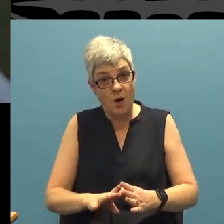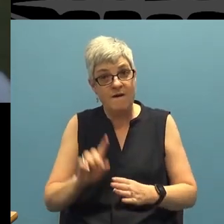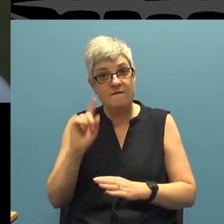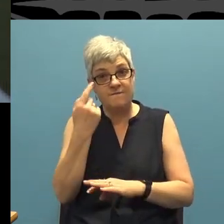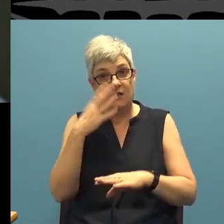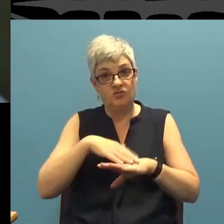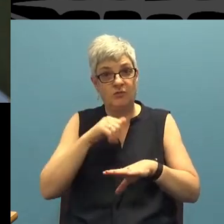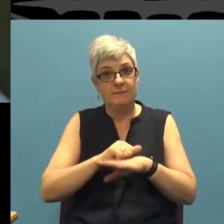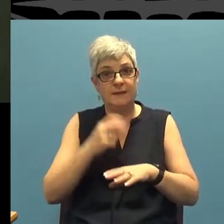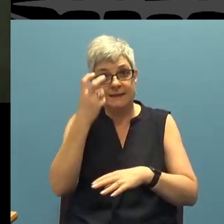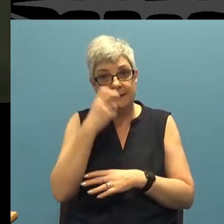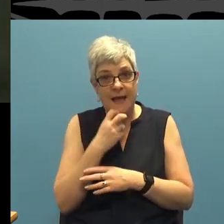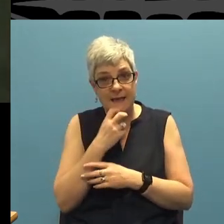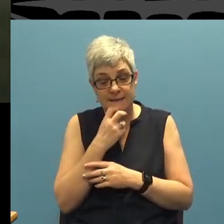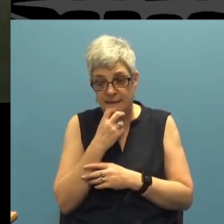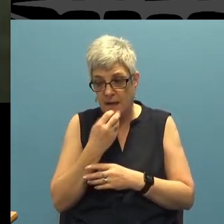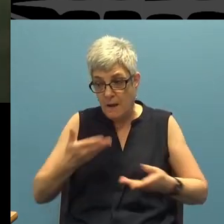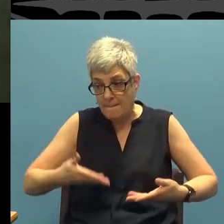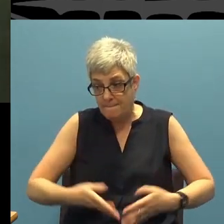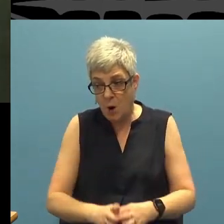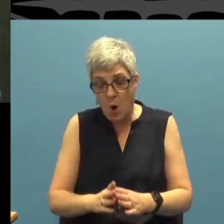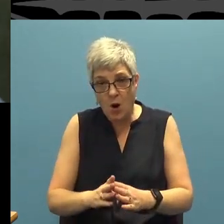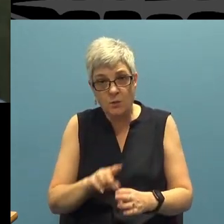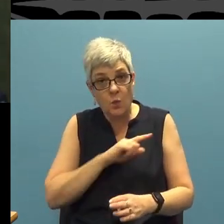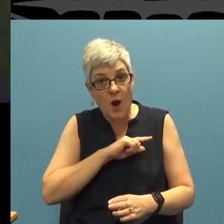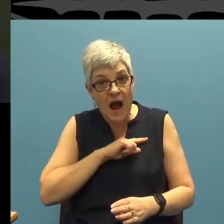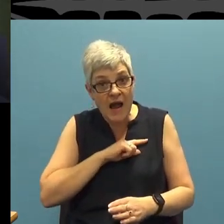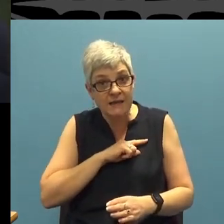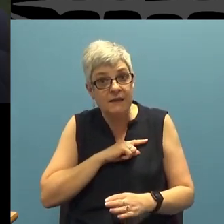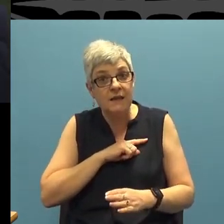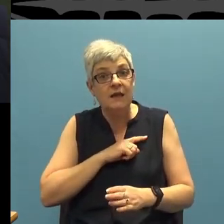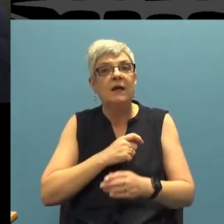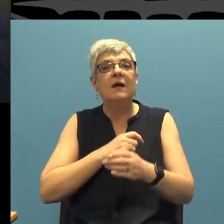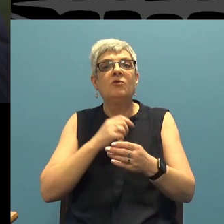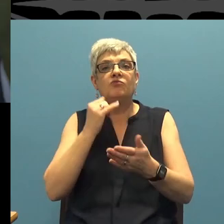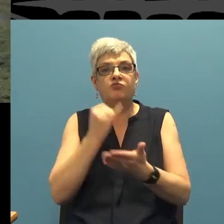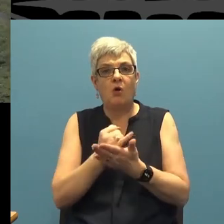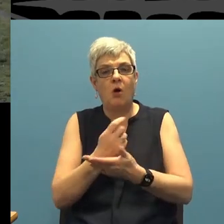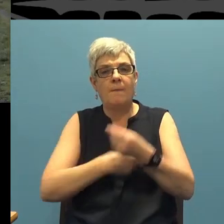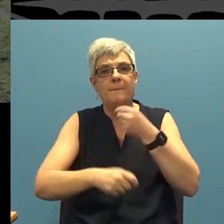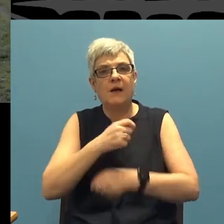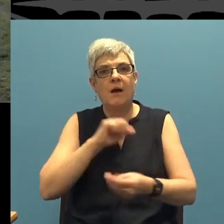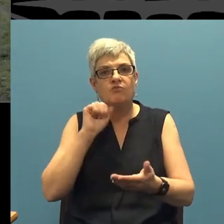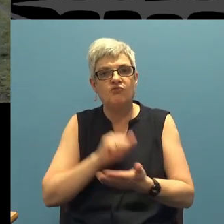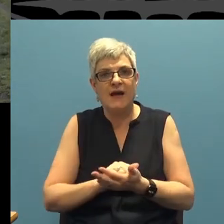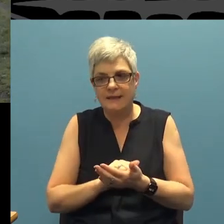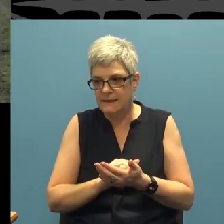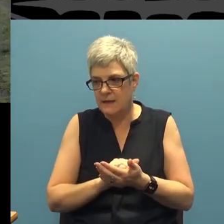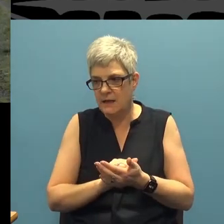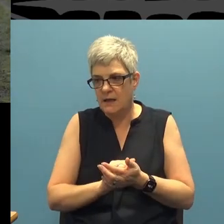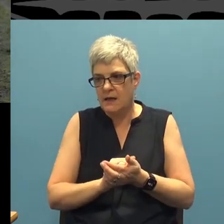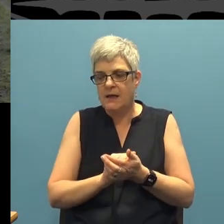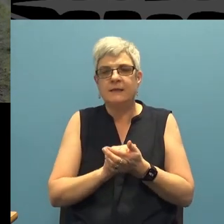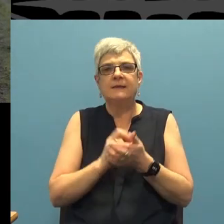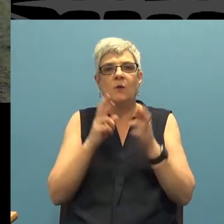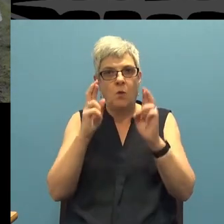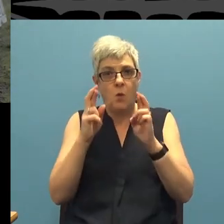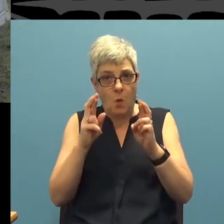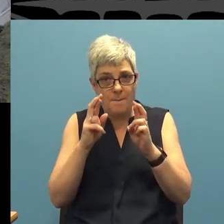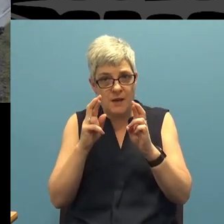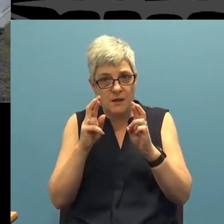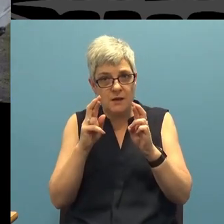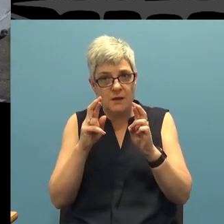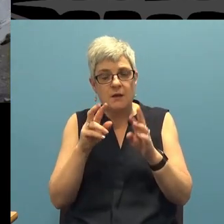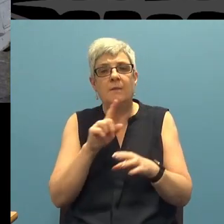first Christmas night. He was born in the mess to make the wrong right. He's the message of hope. Because out of